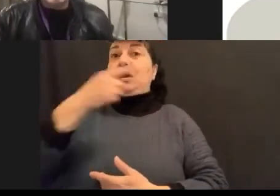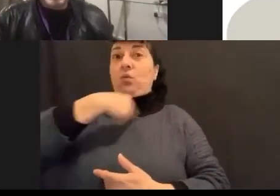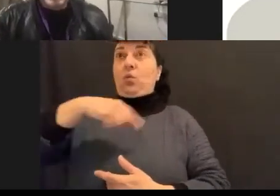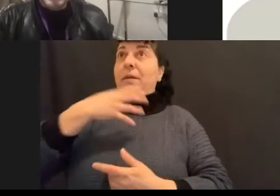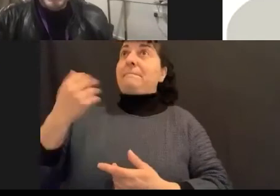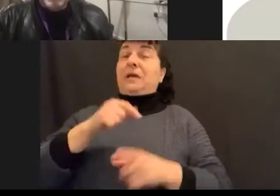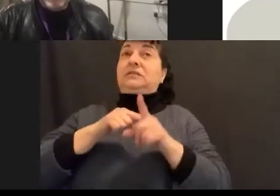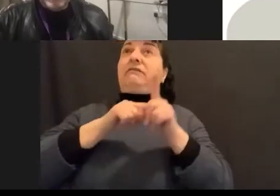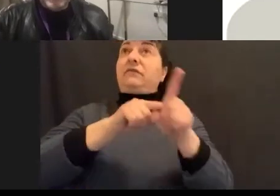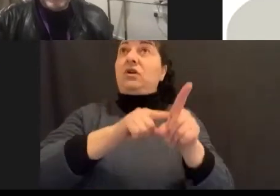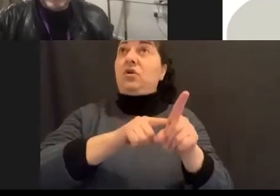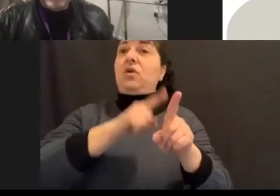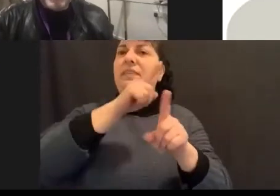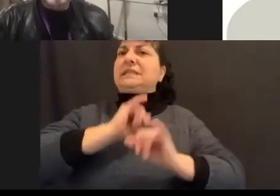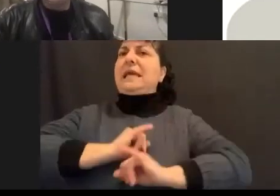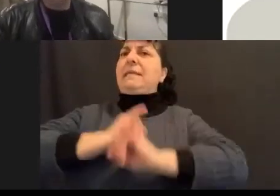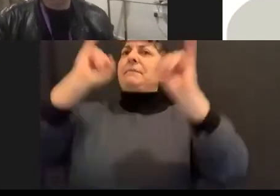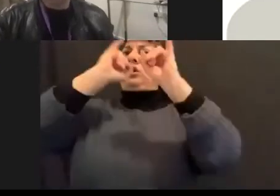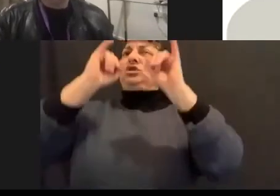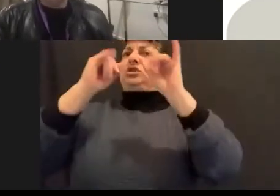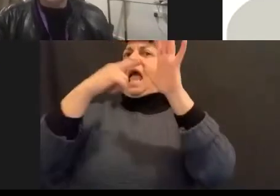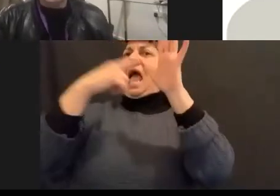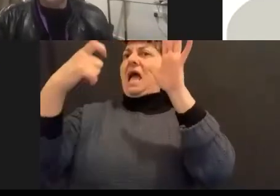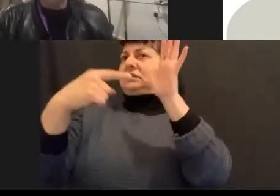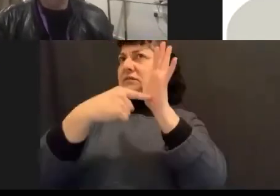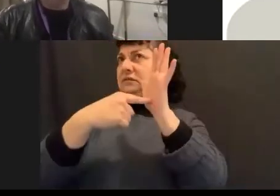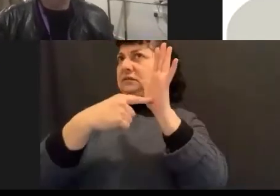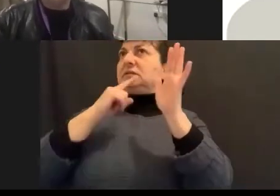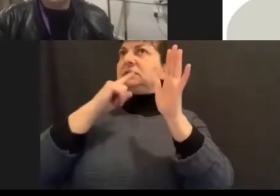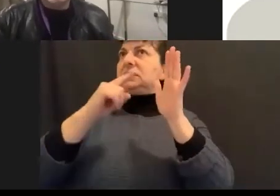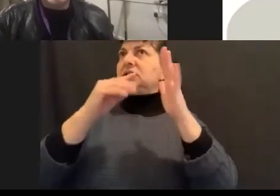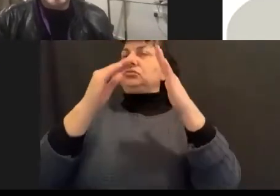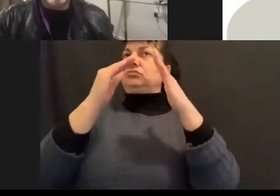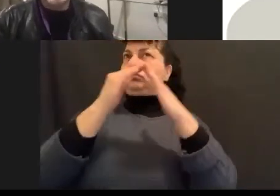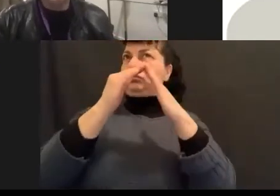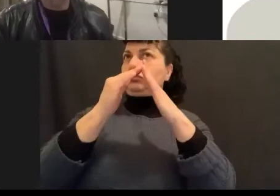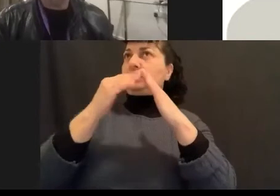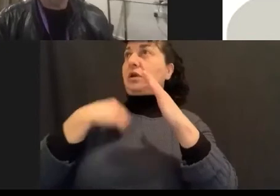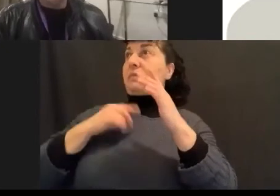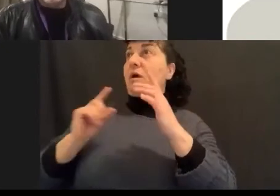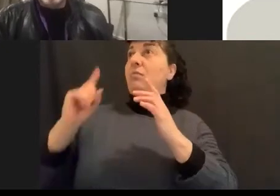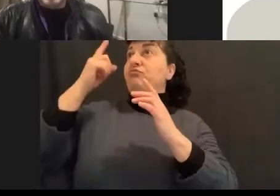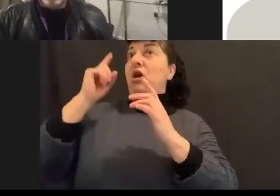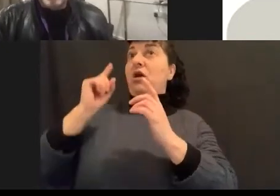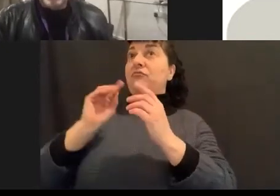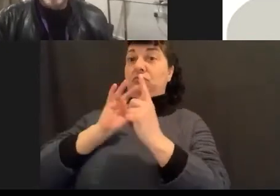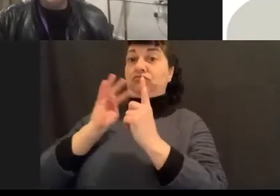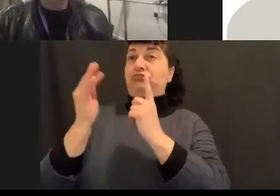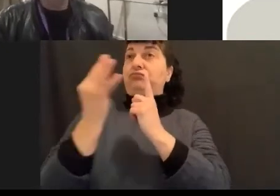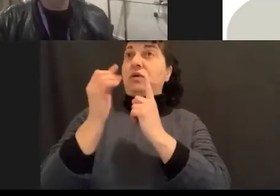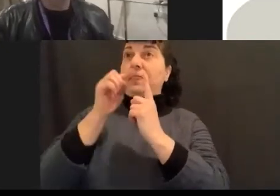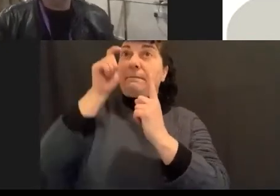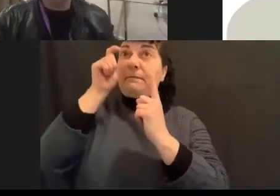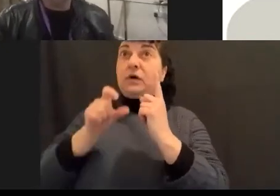Act that you must quarantine for 14 days once you're listed as a primary close contact, and you can